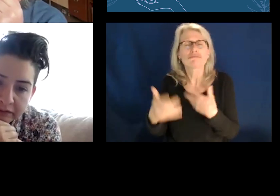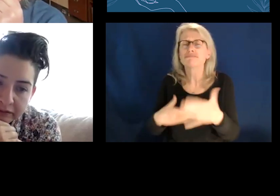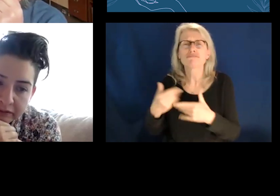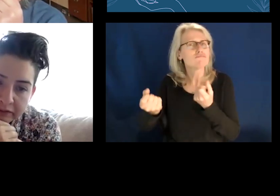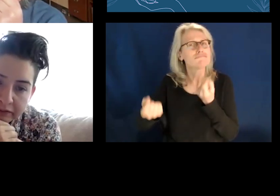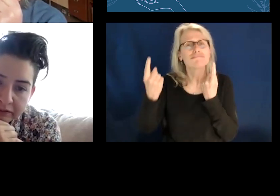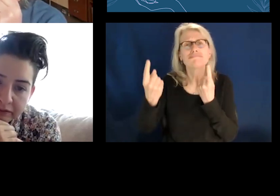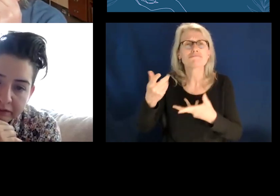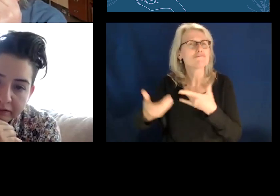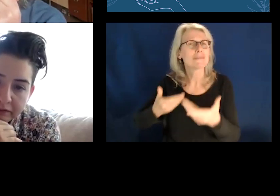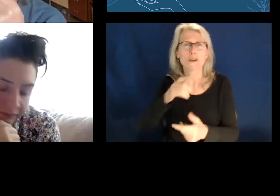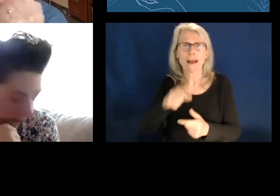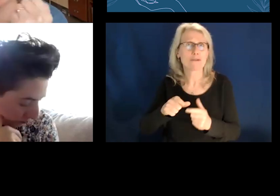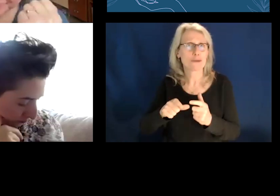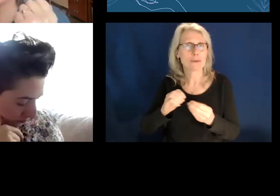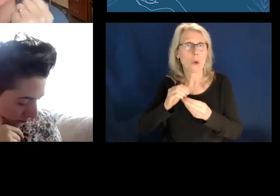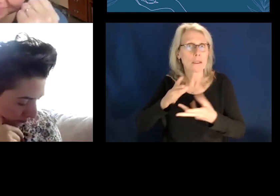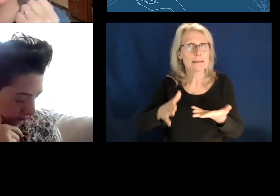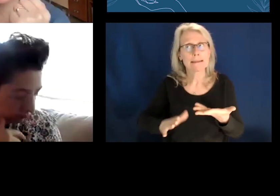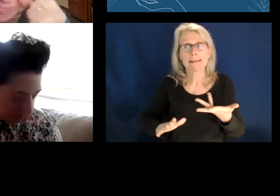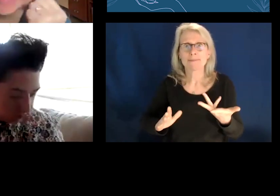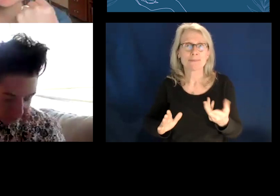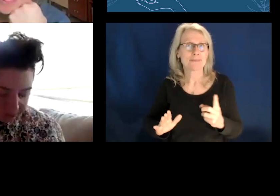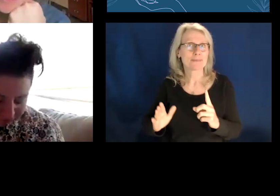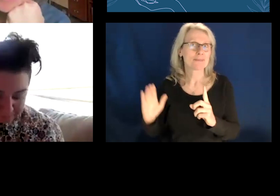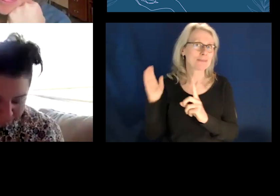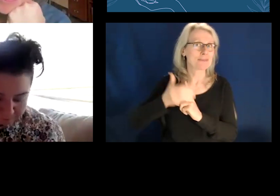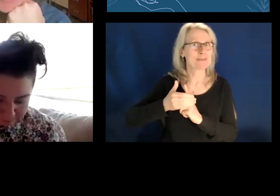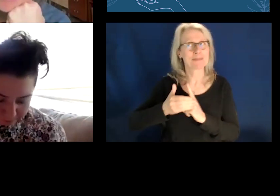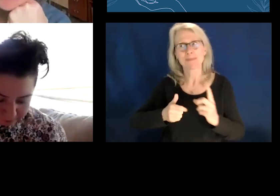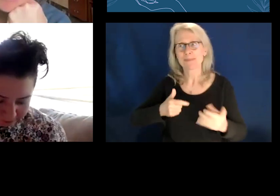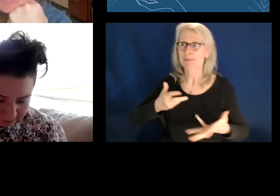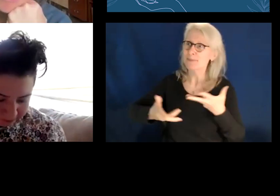that I need to put on extra hats that I don't need to put on, you know. Yeah,